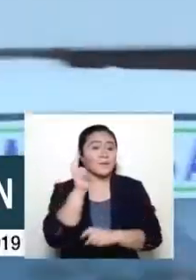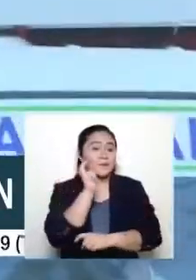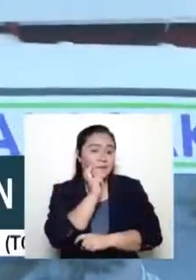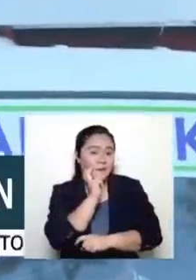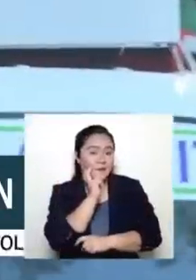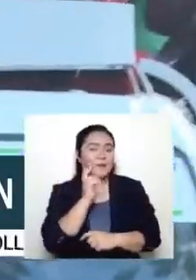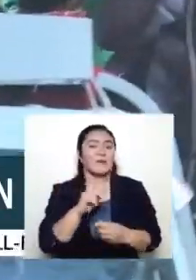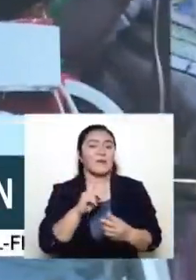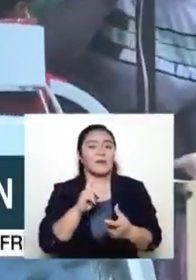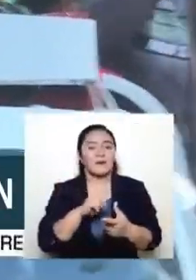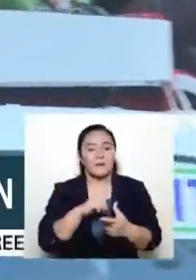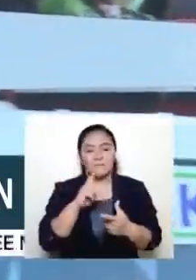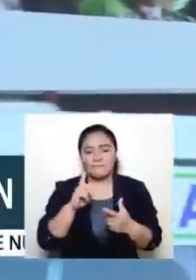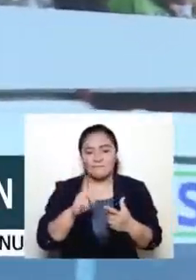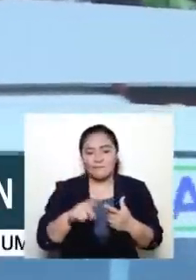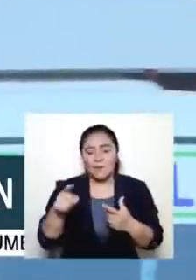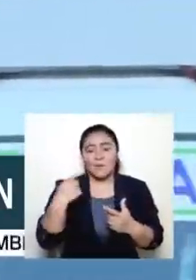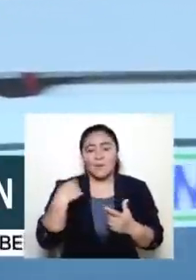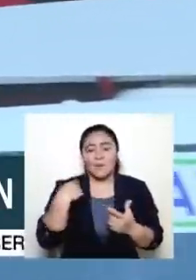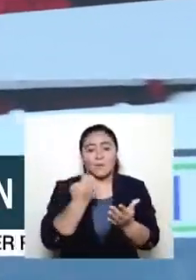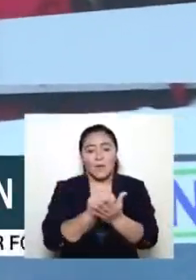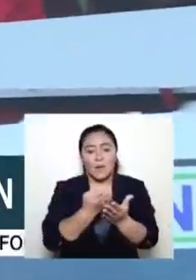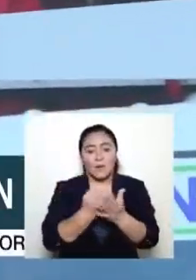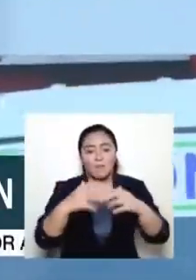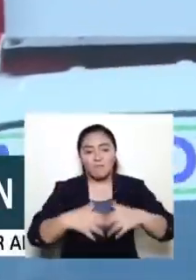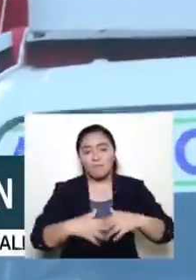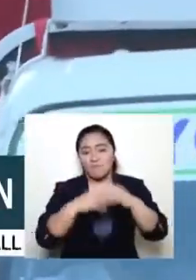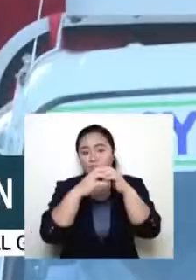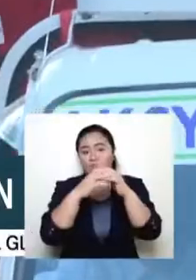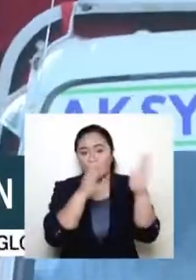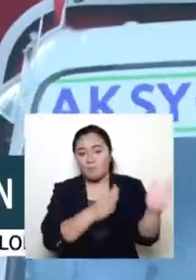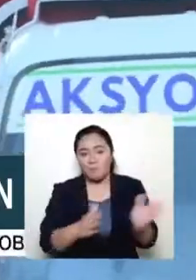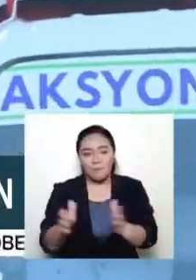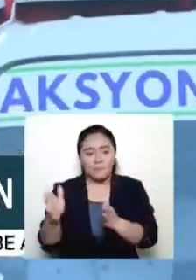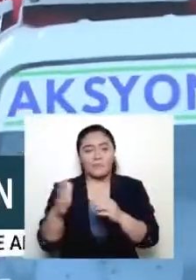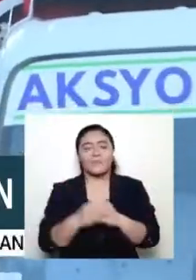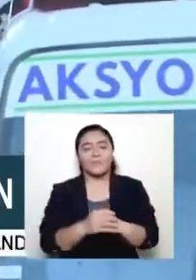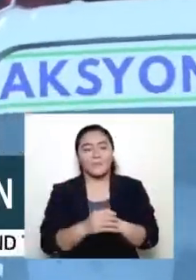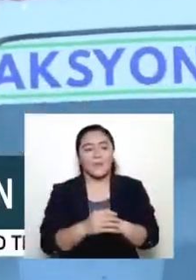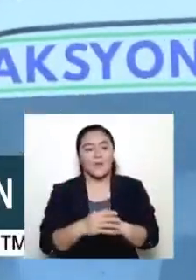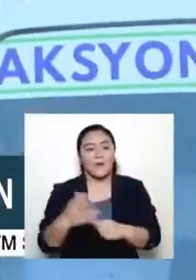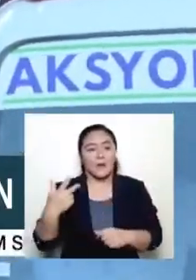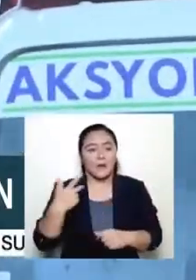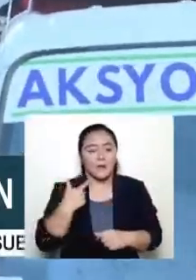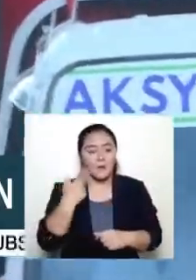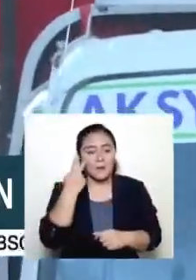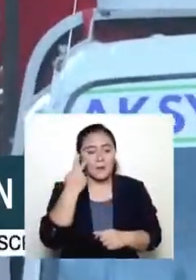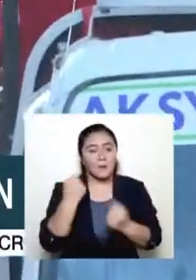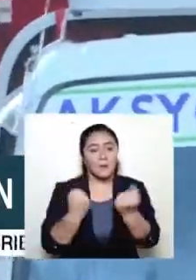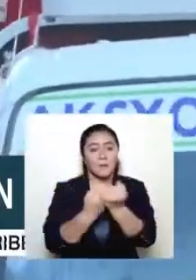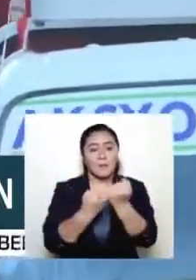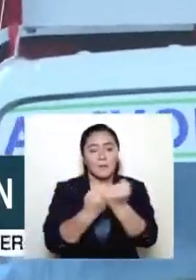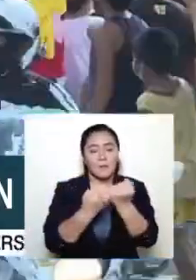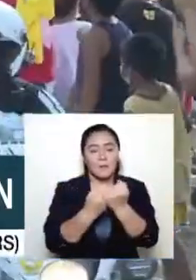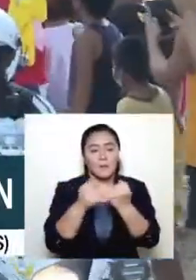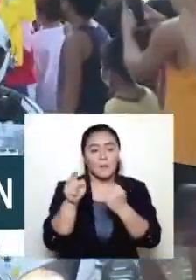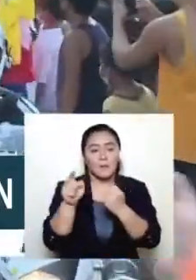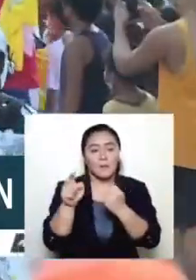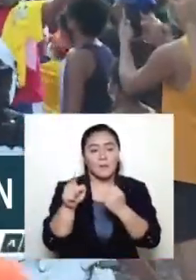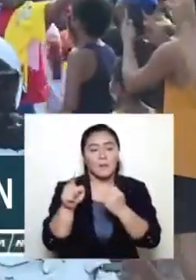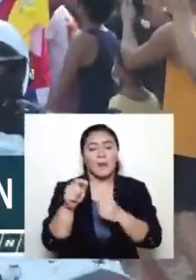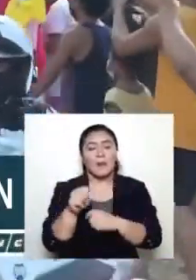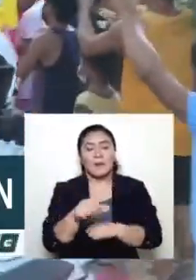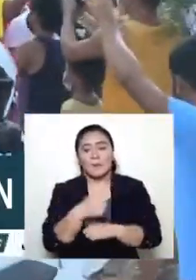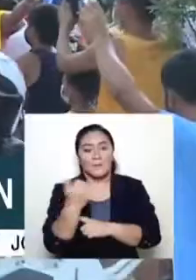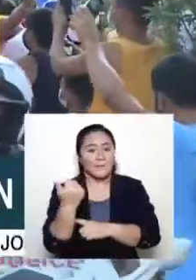stressed his economic recovery plan, the backbone of which is support for MSMEs. He said